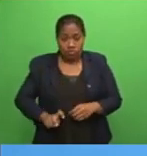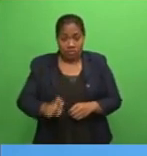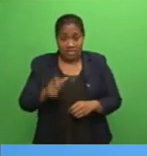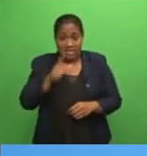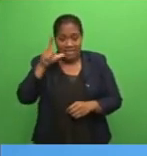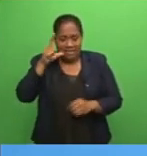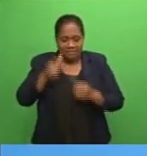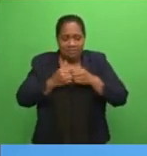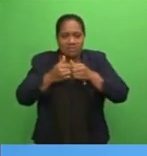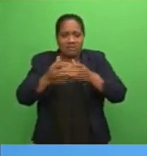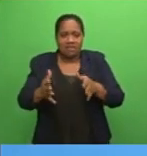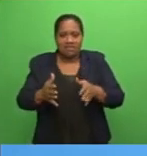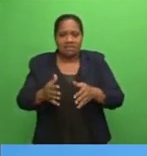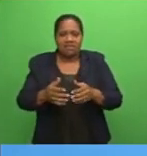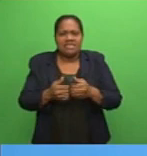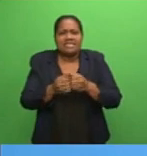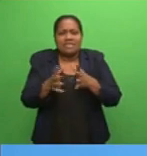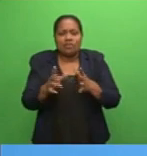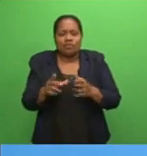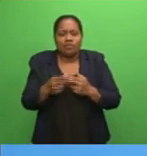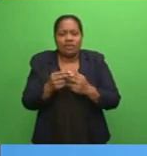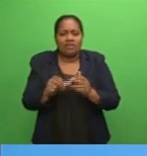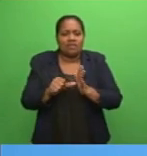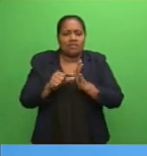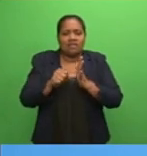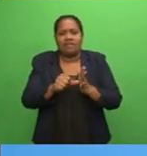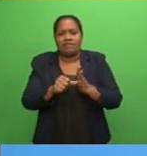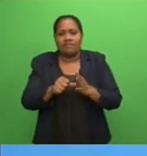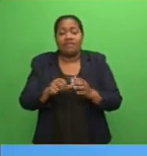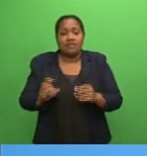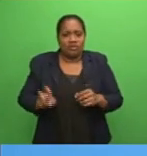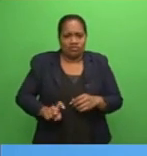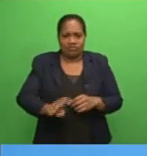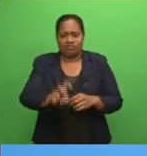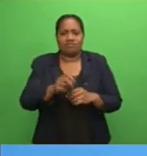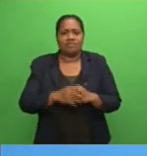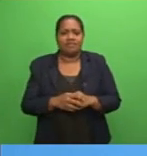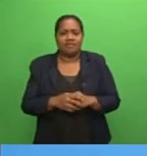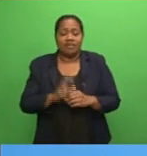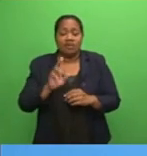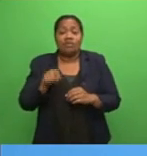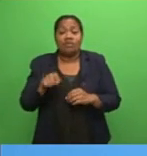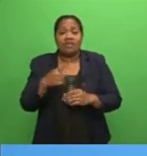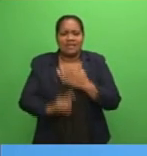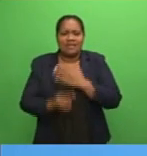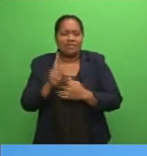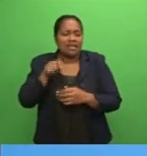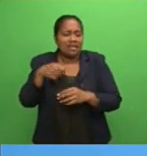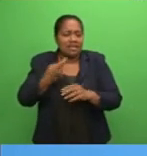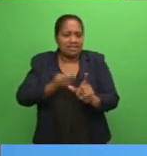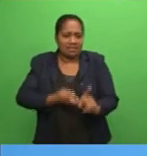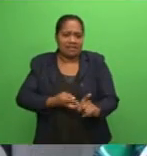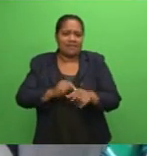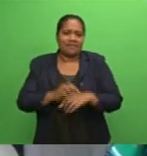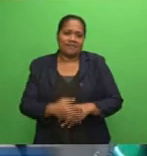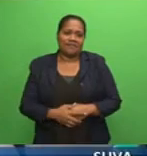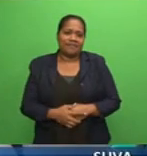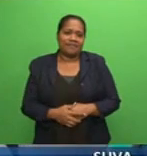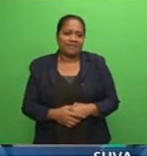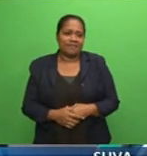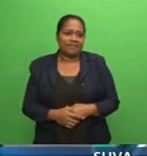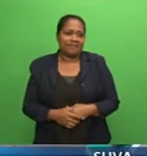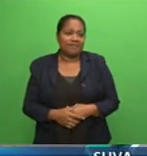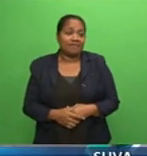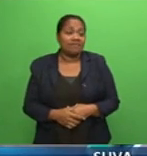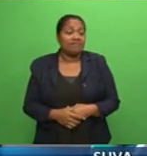the beginning of a tough journey to the Fijianas' Maiden World Cup next year. Akula Dhama with more. Elite Player